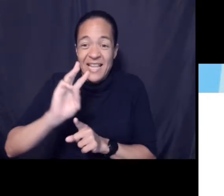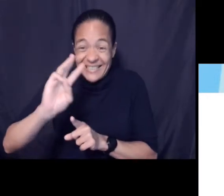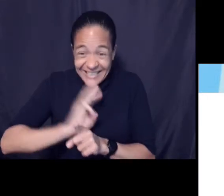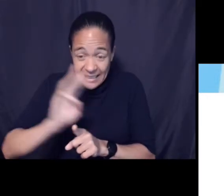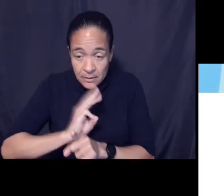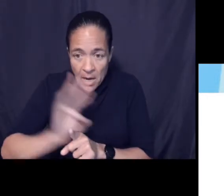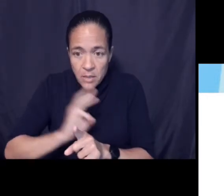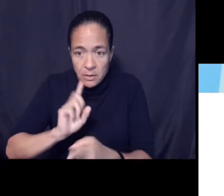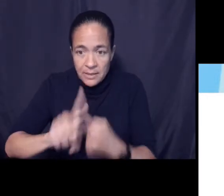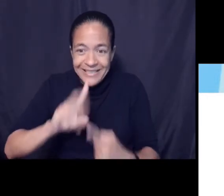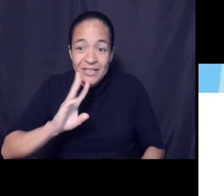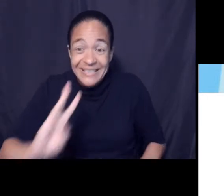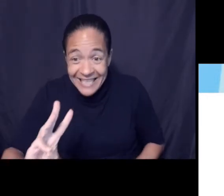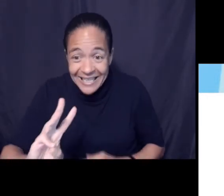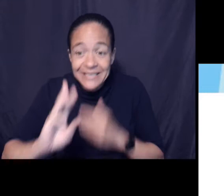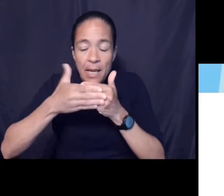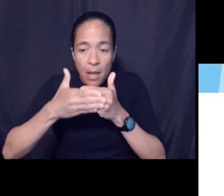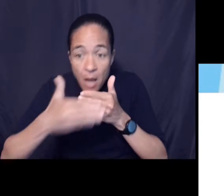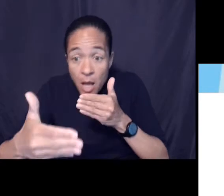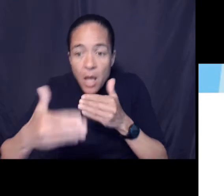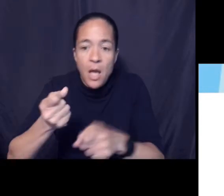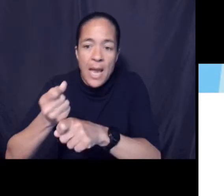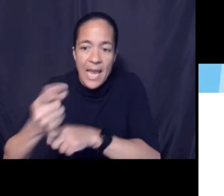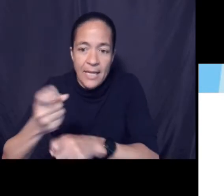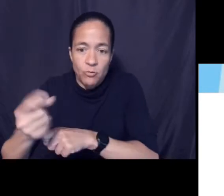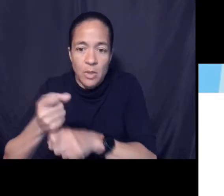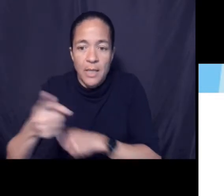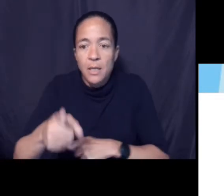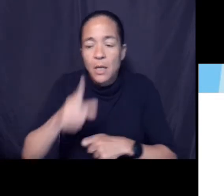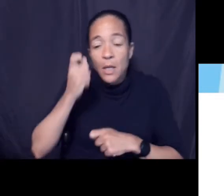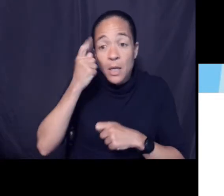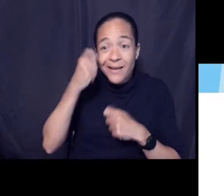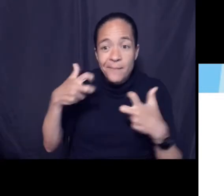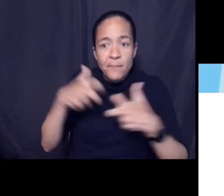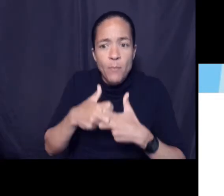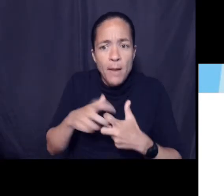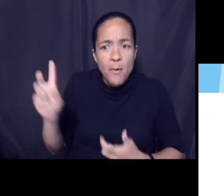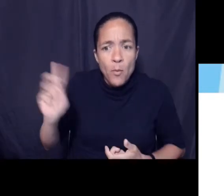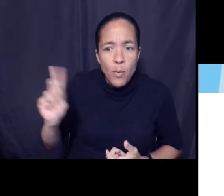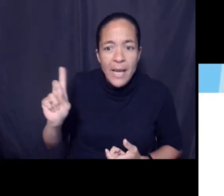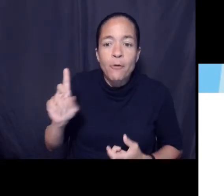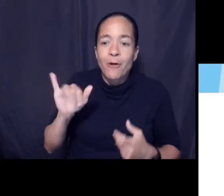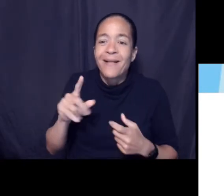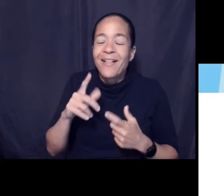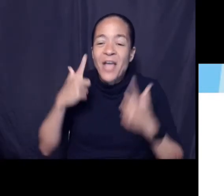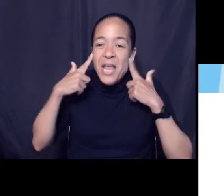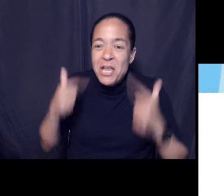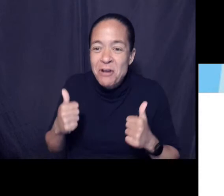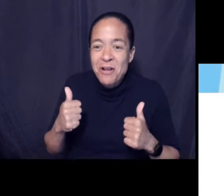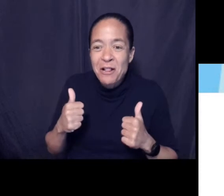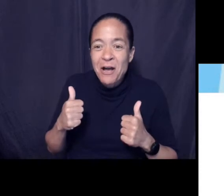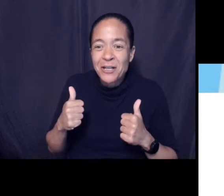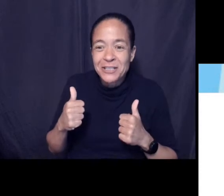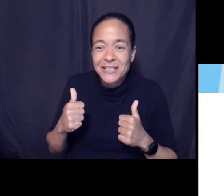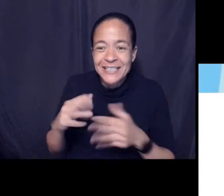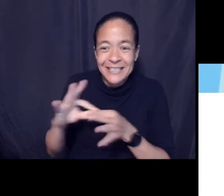6, and then annually thereafter. The difficulty is that the pattern of hearing loss with